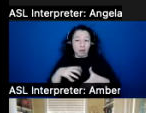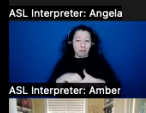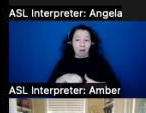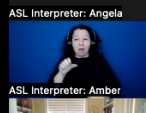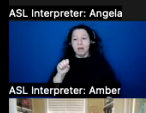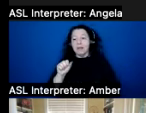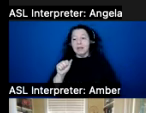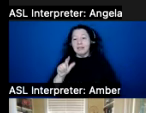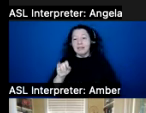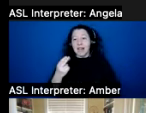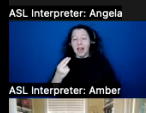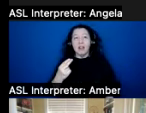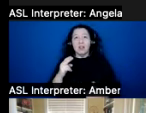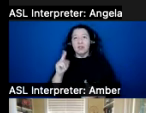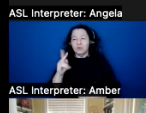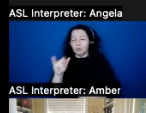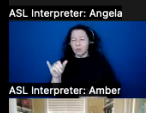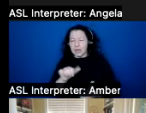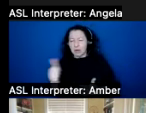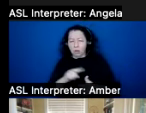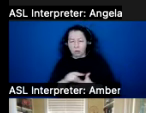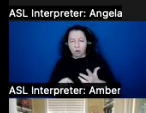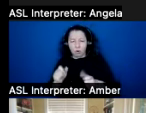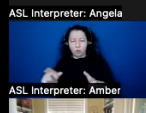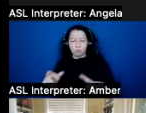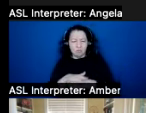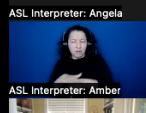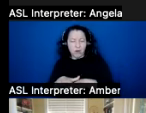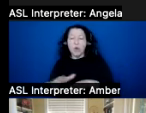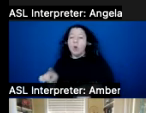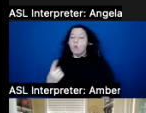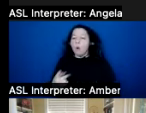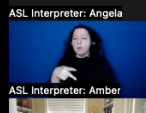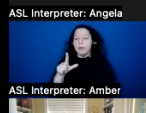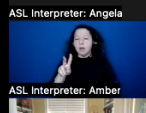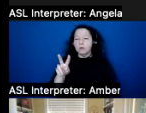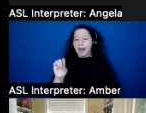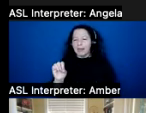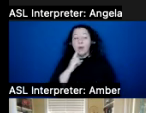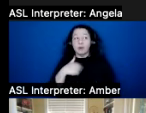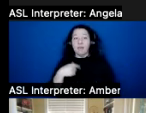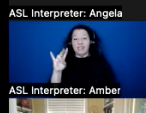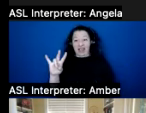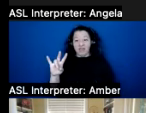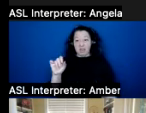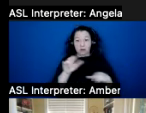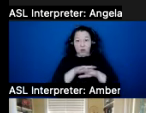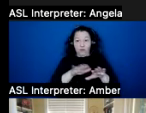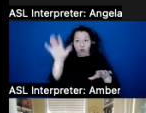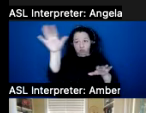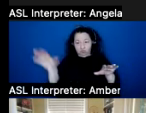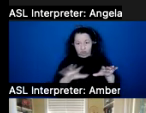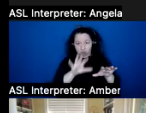the only PL 280 reservation in Montana. We have 7 reservations, but being